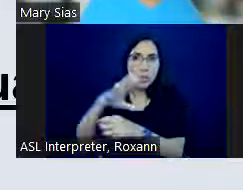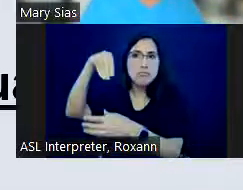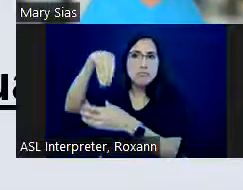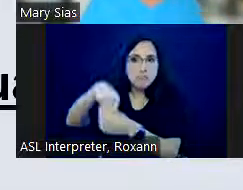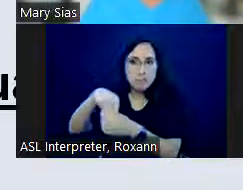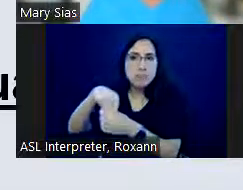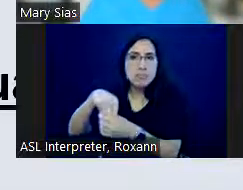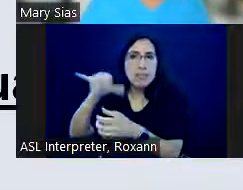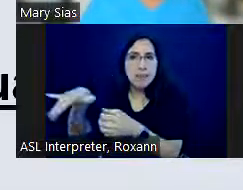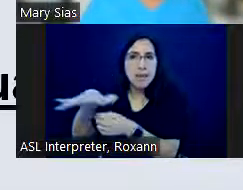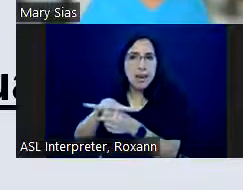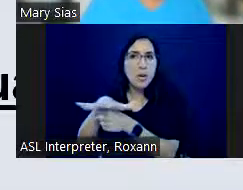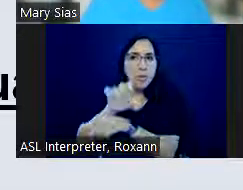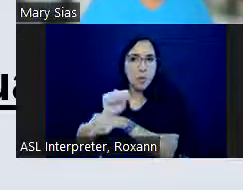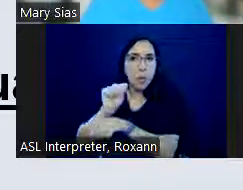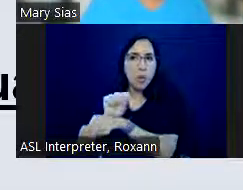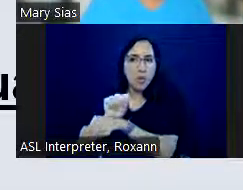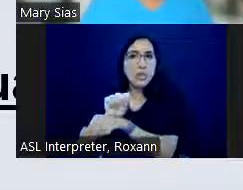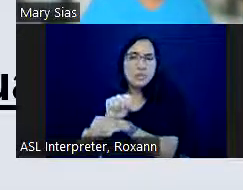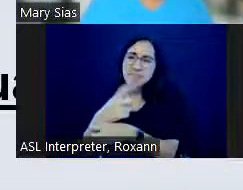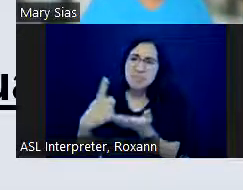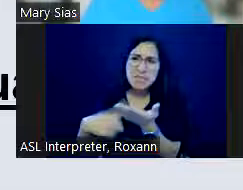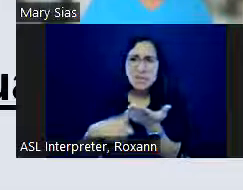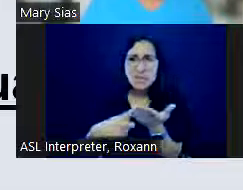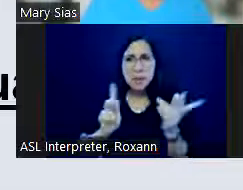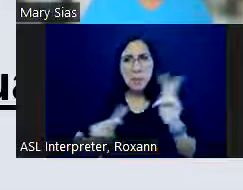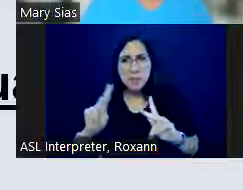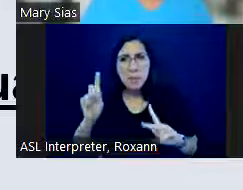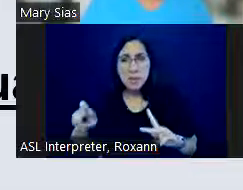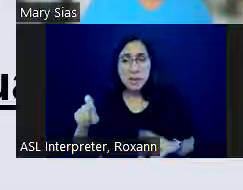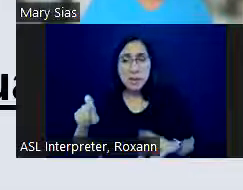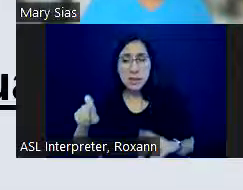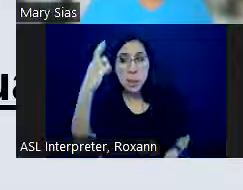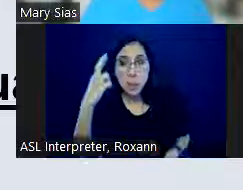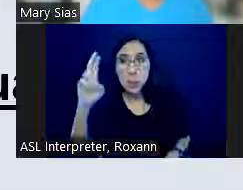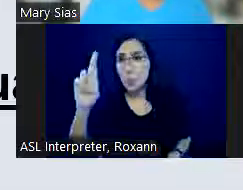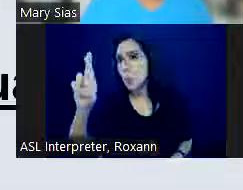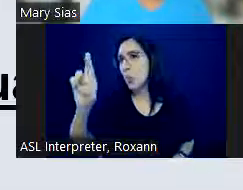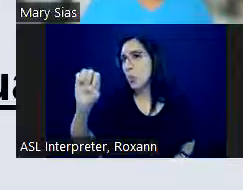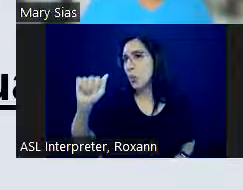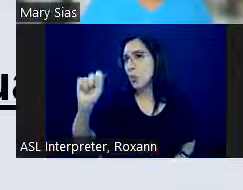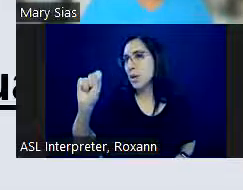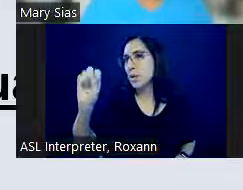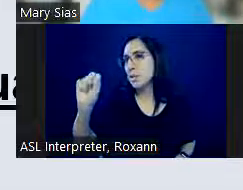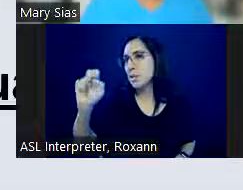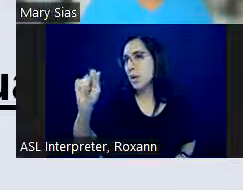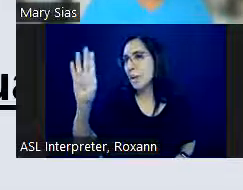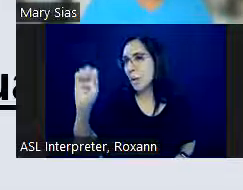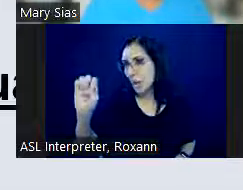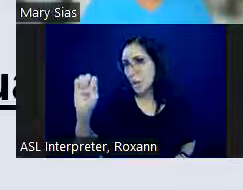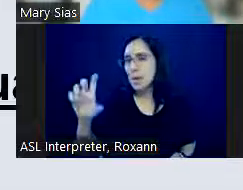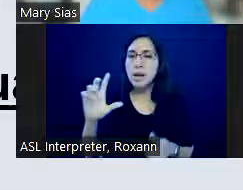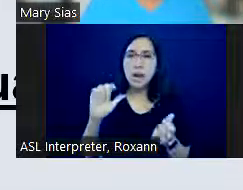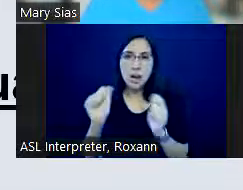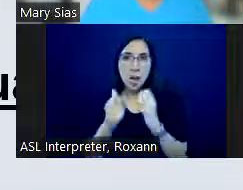need some reasonable accommodation, right? Reasonable accommodation, a modification, an adjustment,